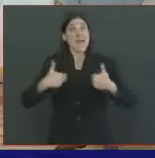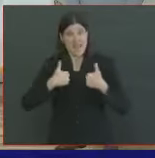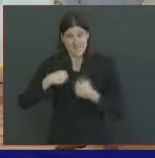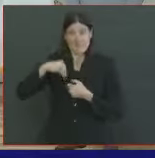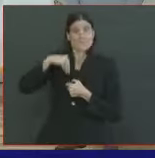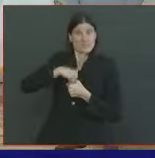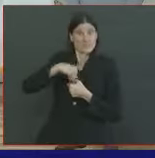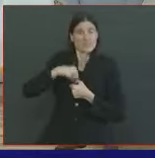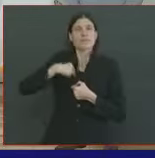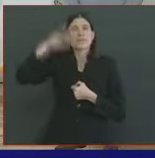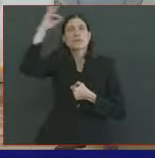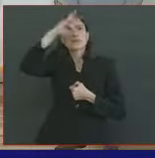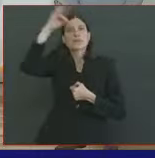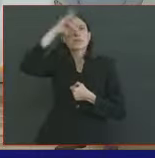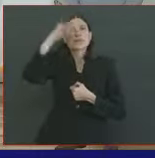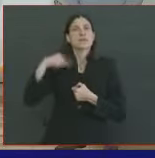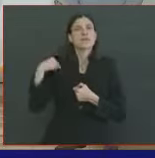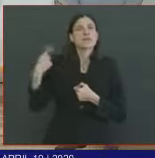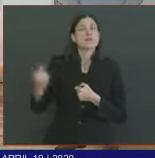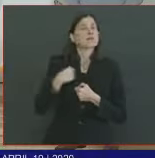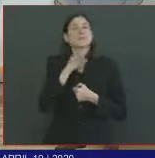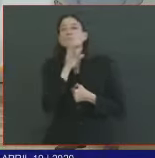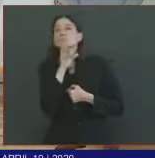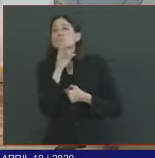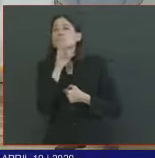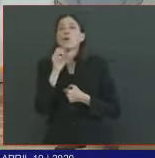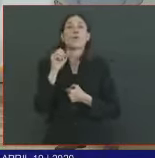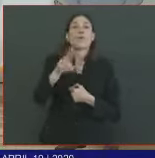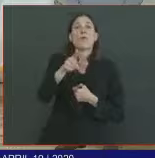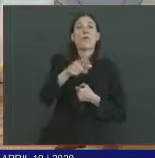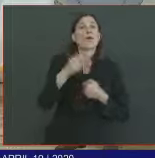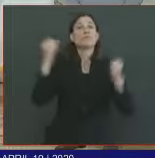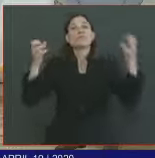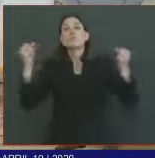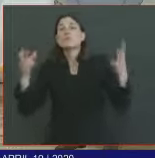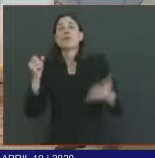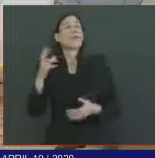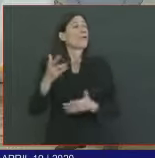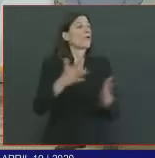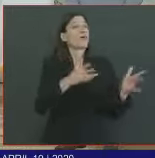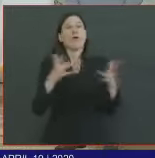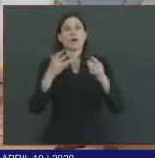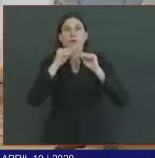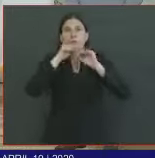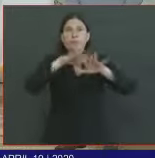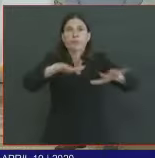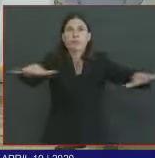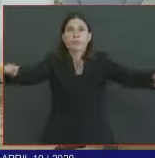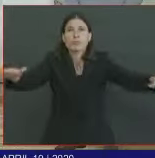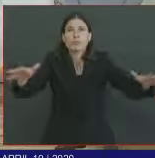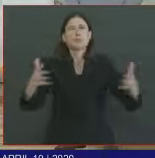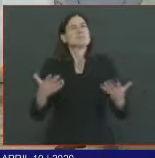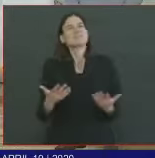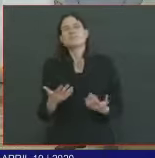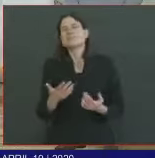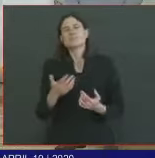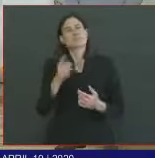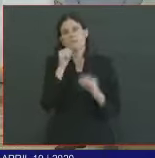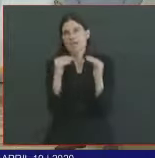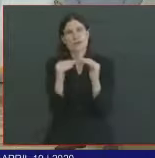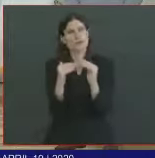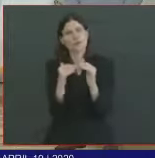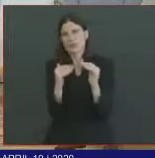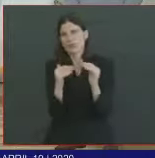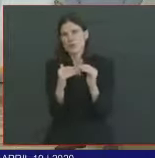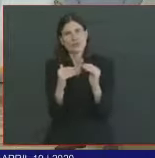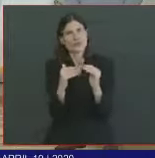wear your face mask when you're around other people. And I think that's just something we can all go home with today and do. And if you know, if you have to make a mask, make a mask. I want to